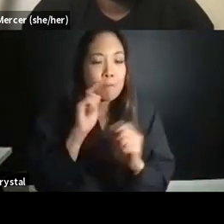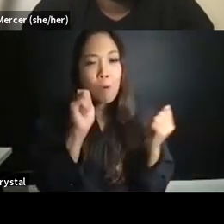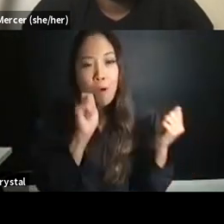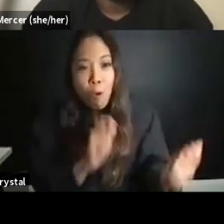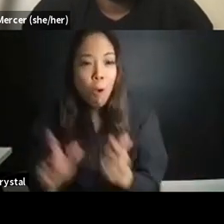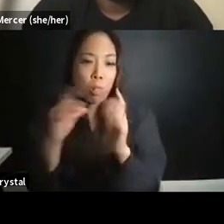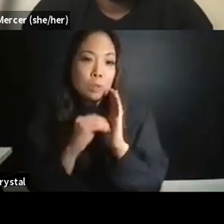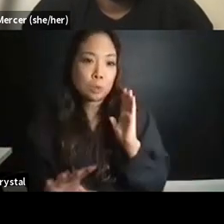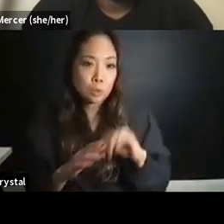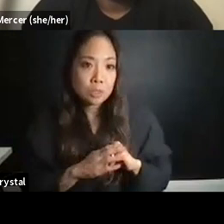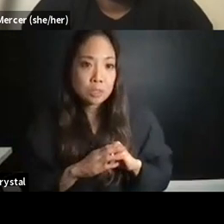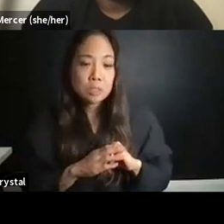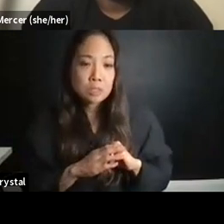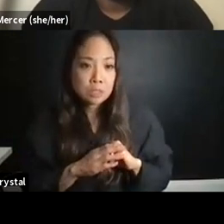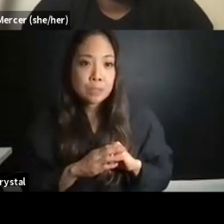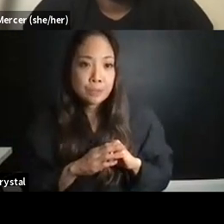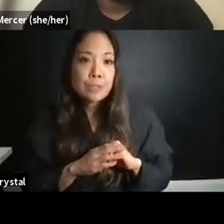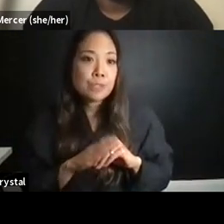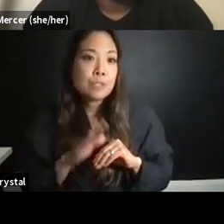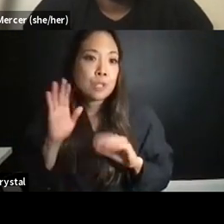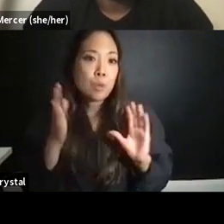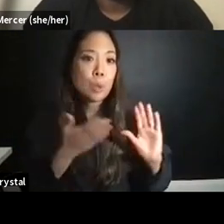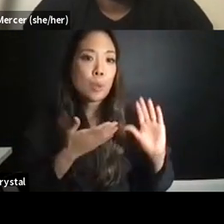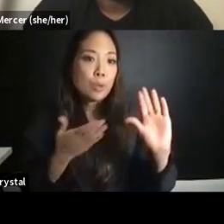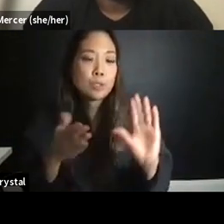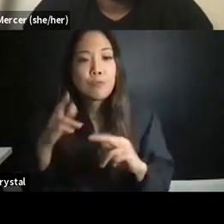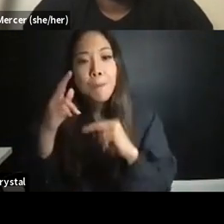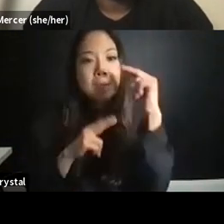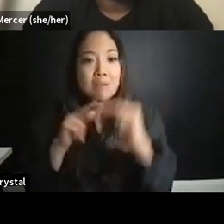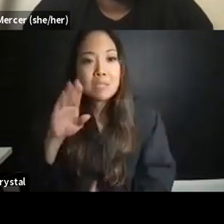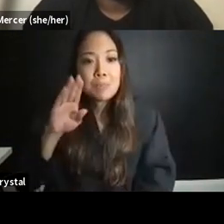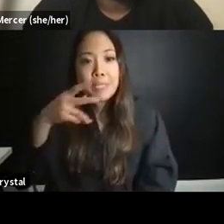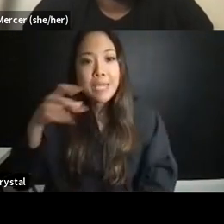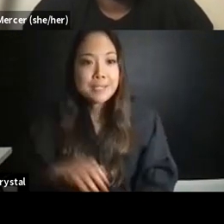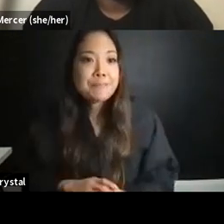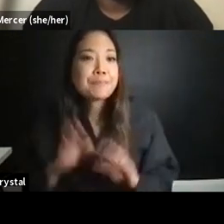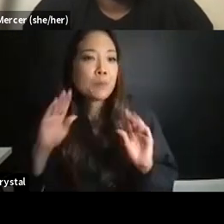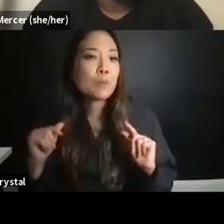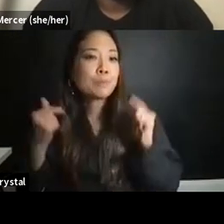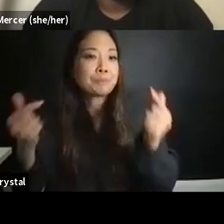and so we'll have to bring that forward then with the bill pps thank you